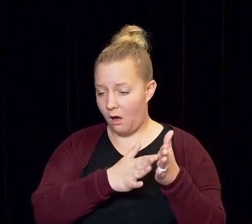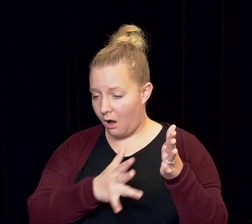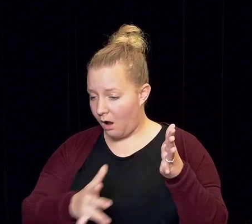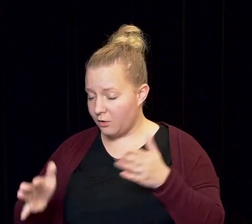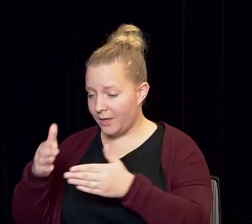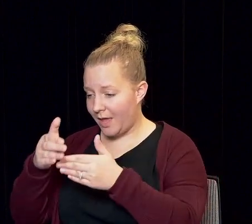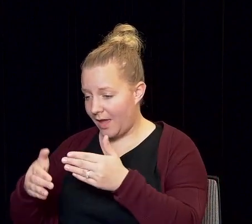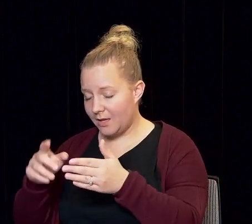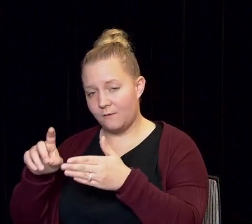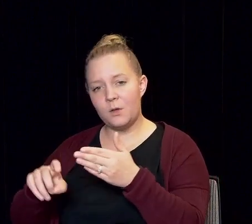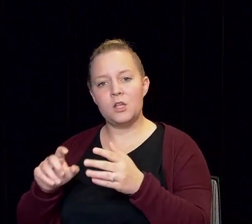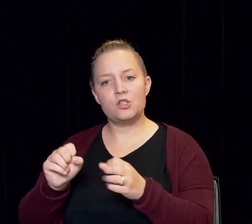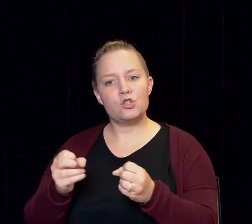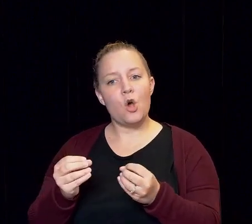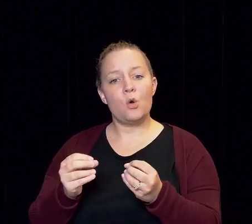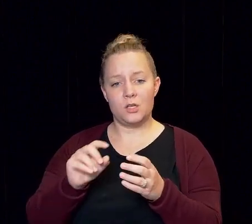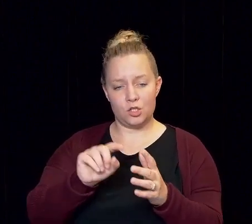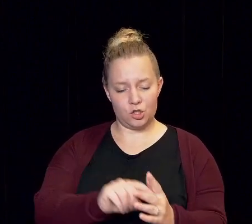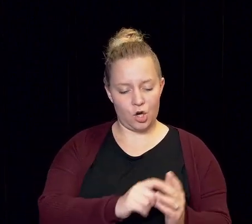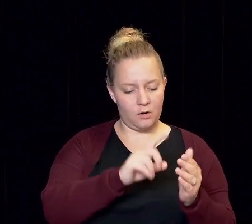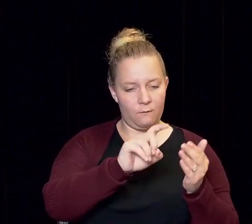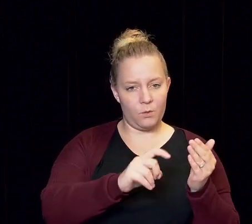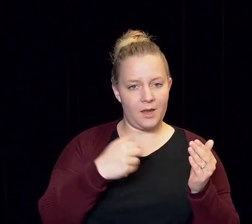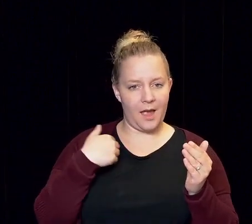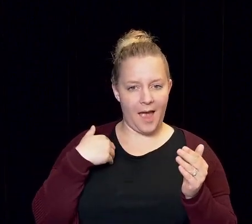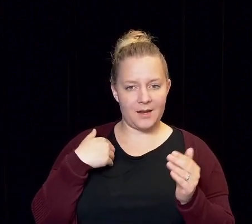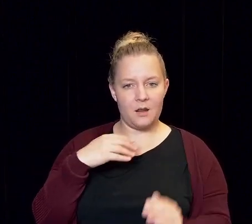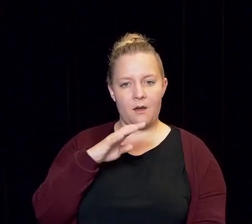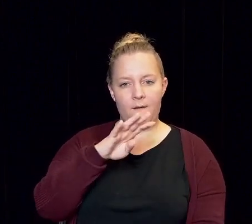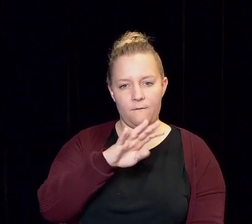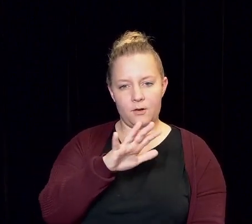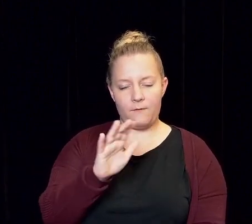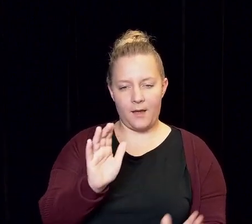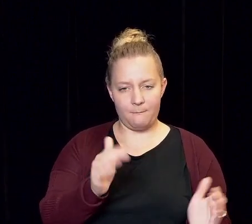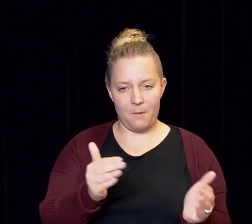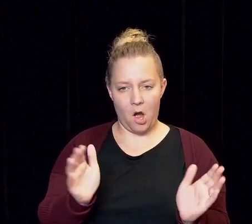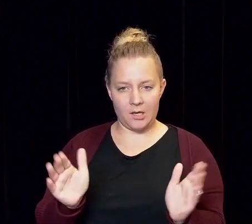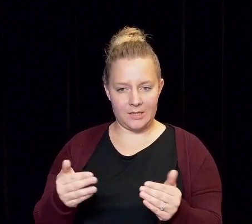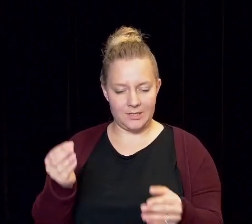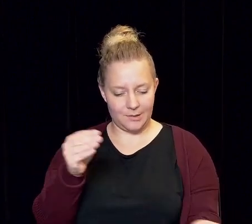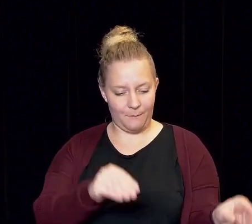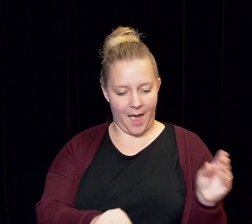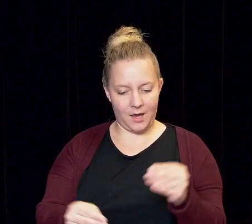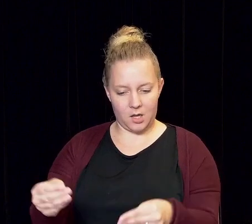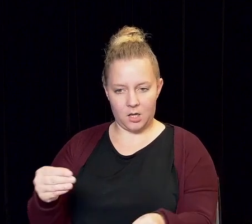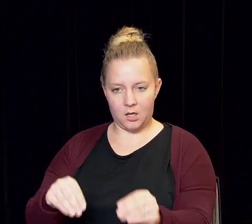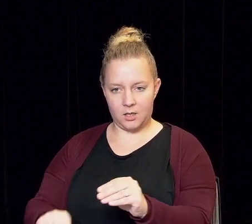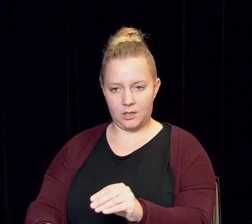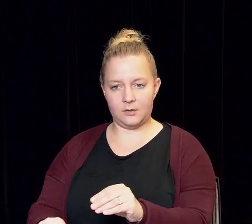the start of the weekend, she had 45 boxes to pack.